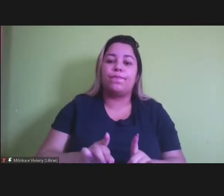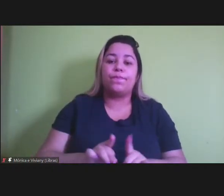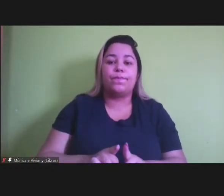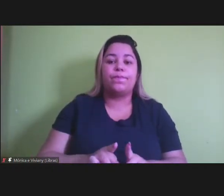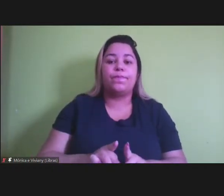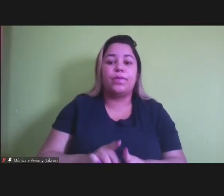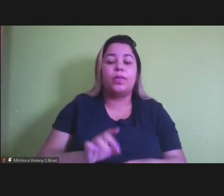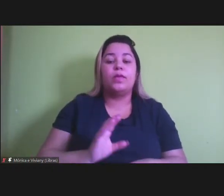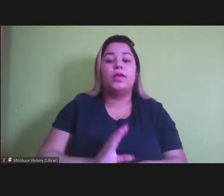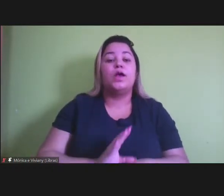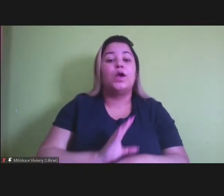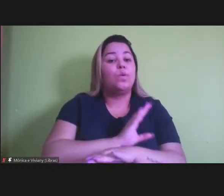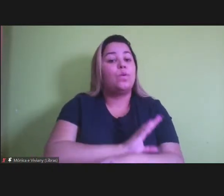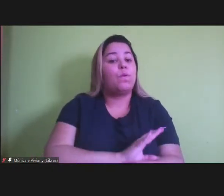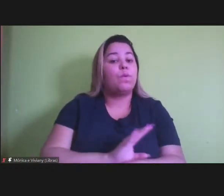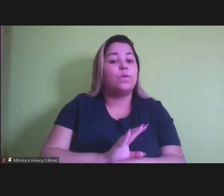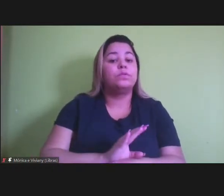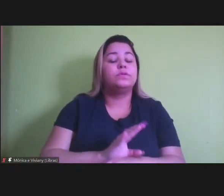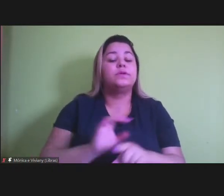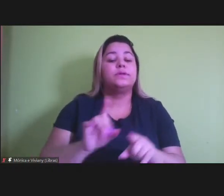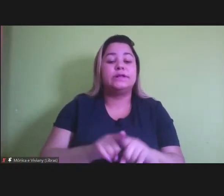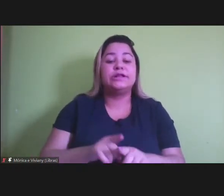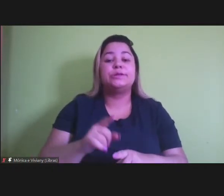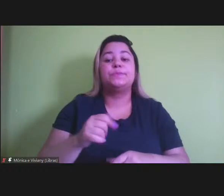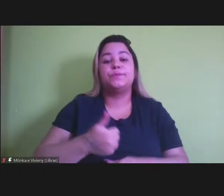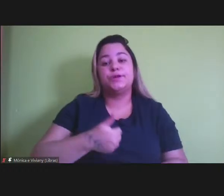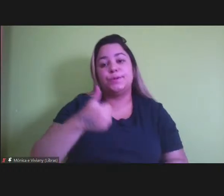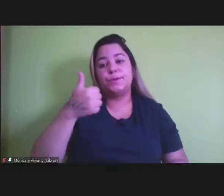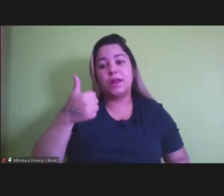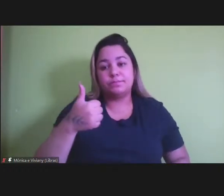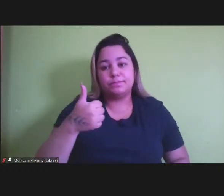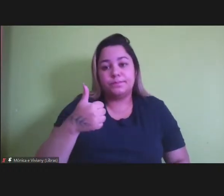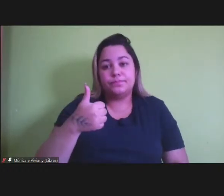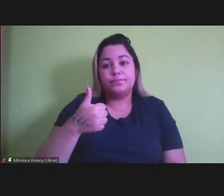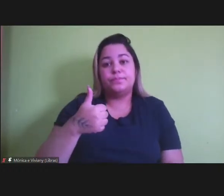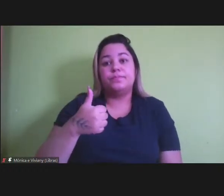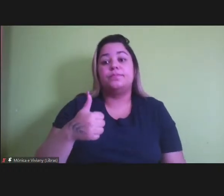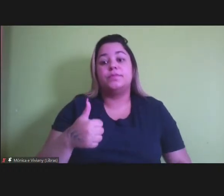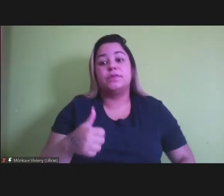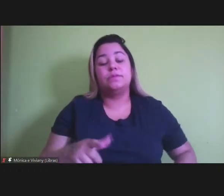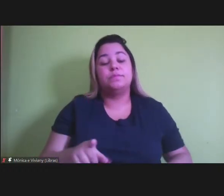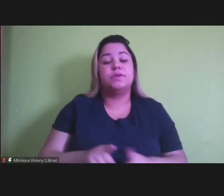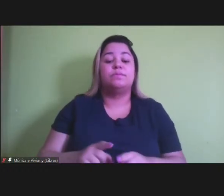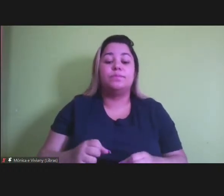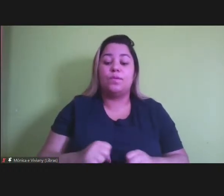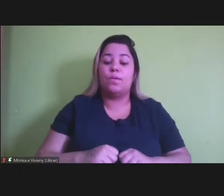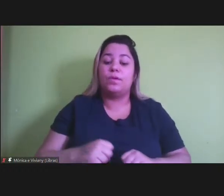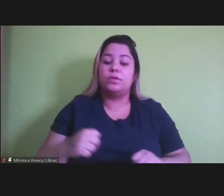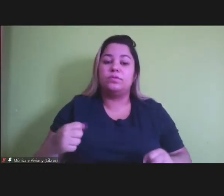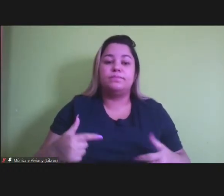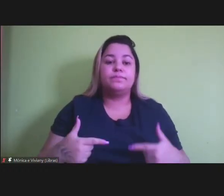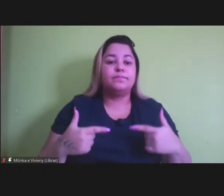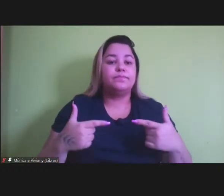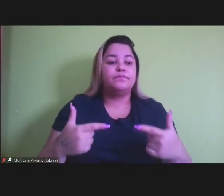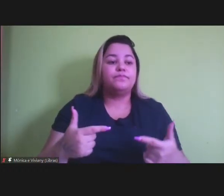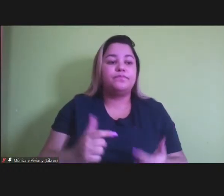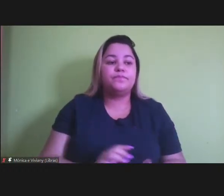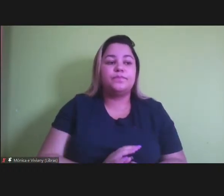the conditions of food and nutrition for the population. So I believe that this is a great